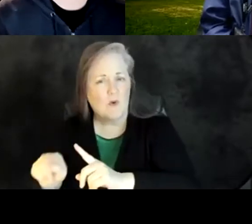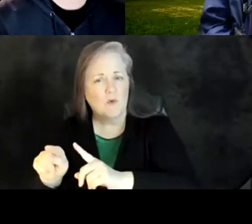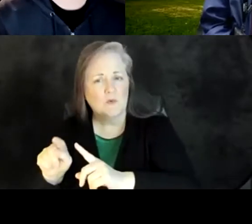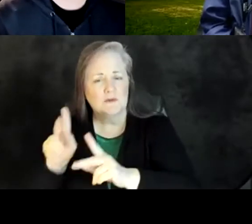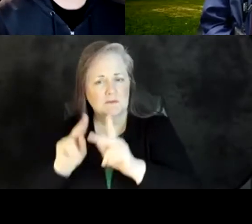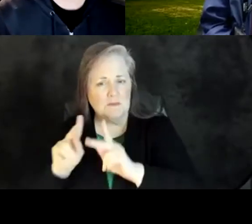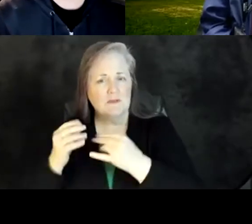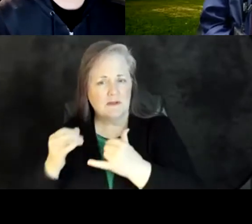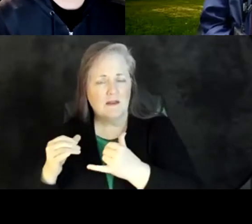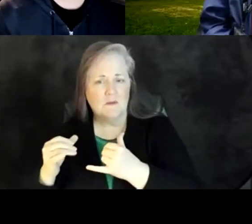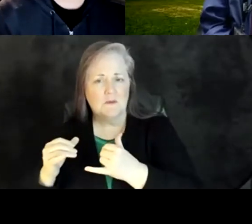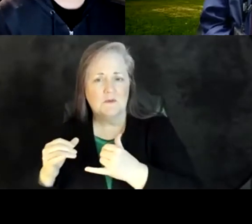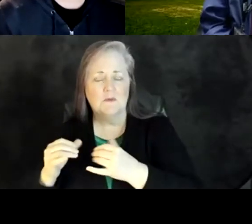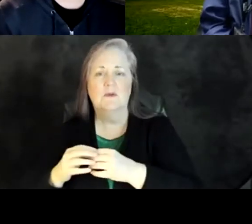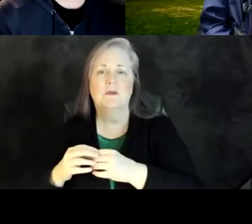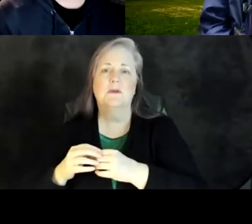patients now.